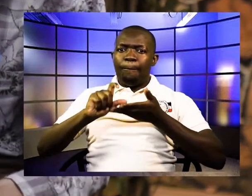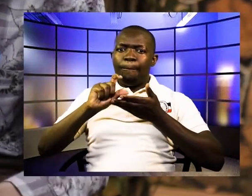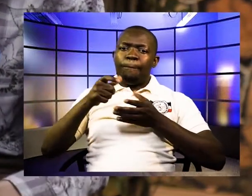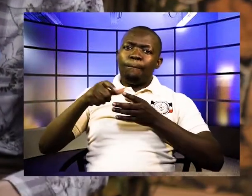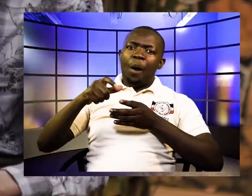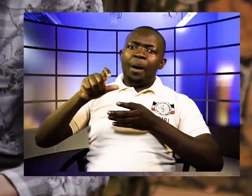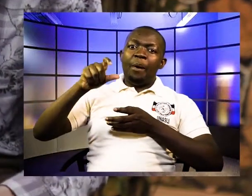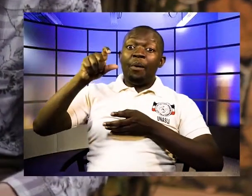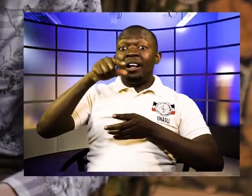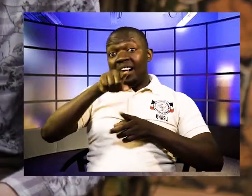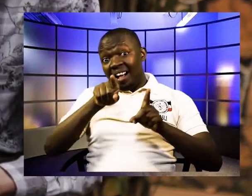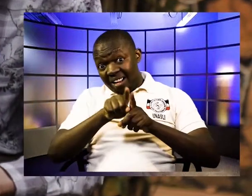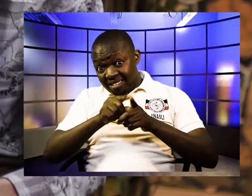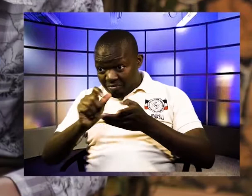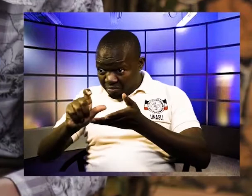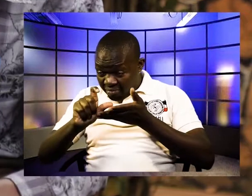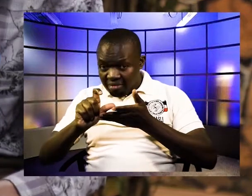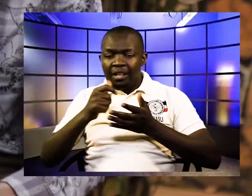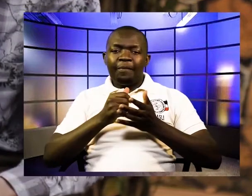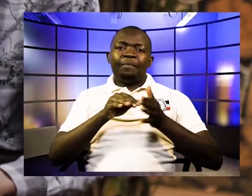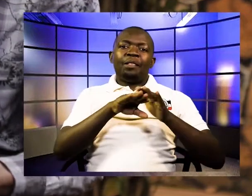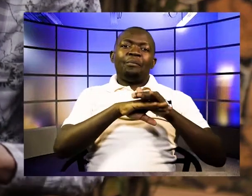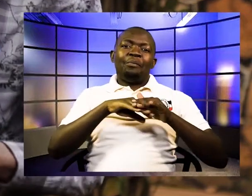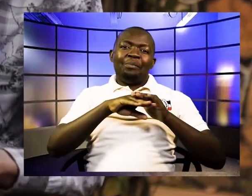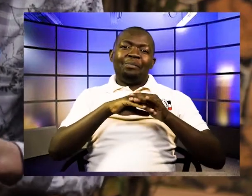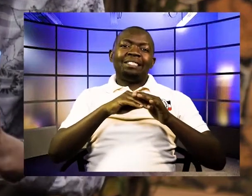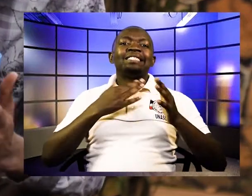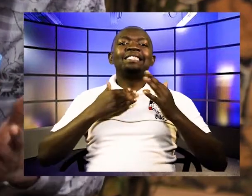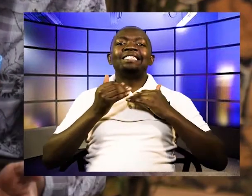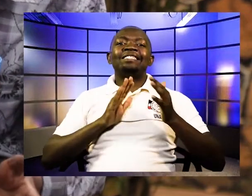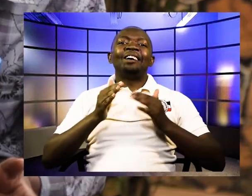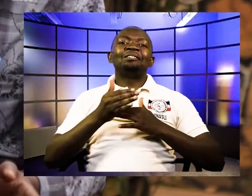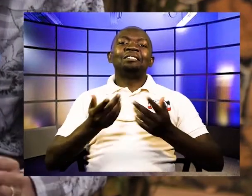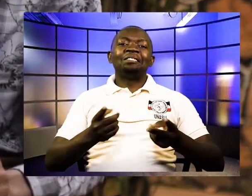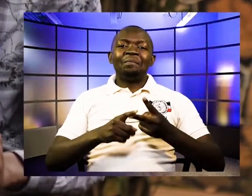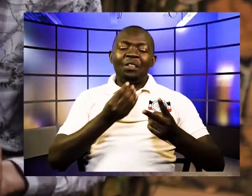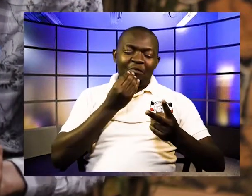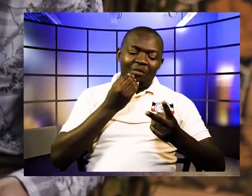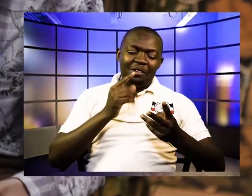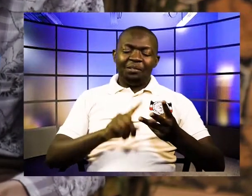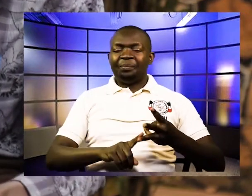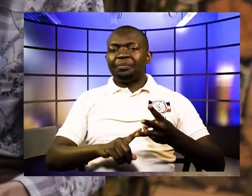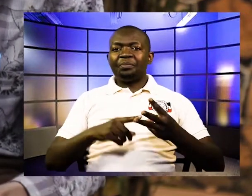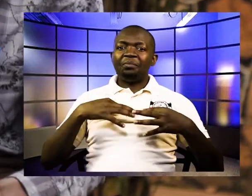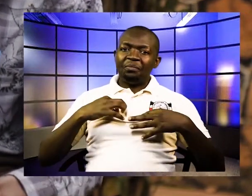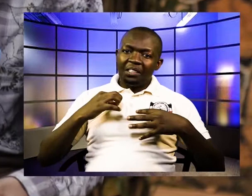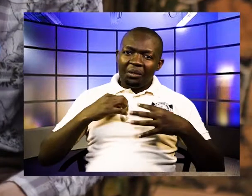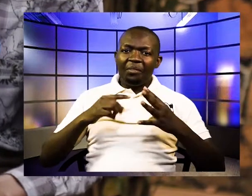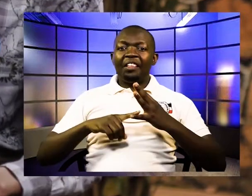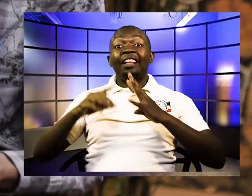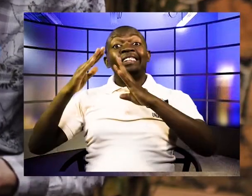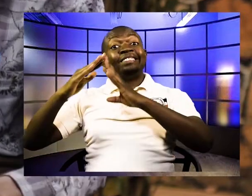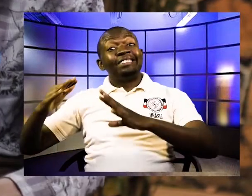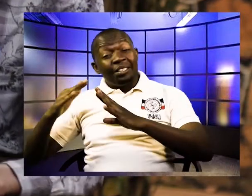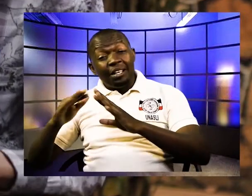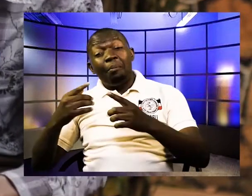basic needs. They access food, they access clothing, they access shelter, but they have also